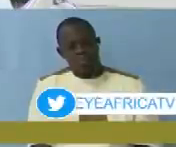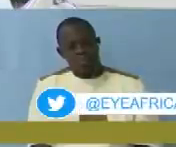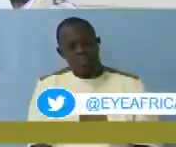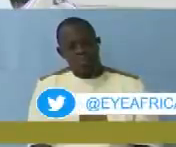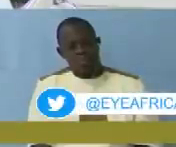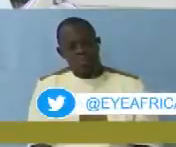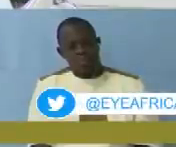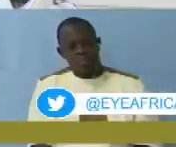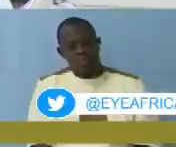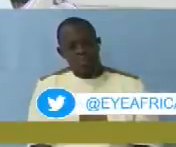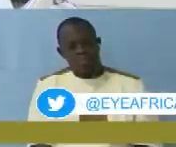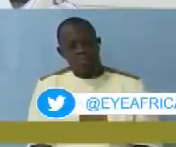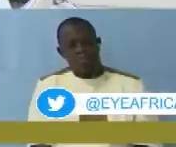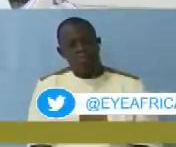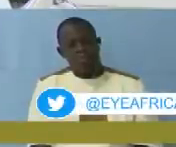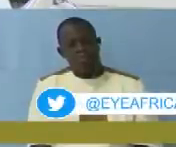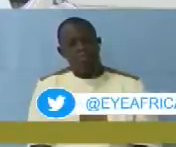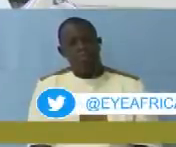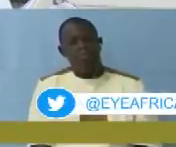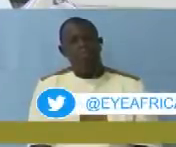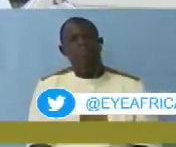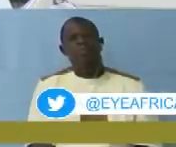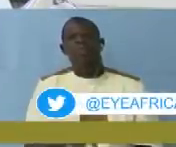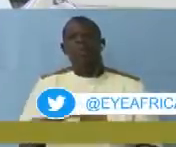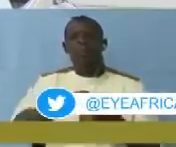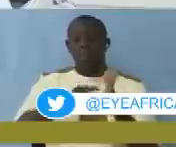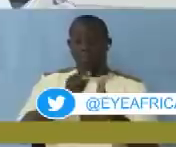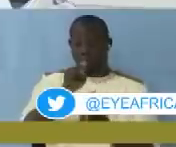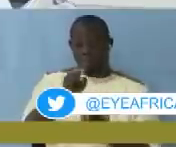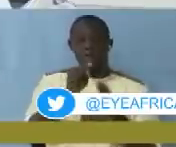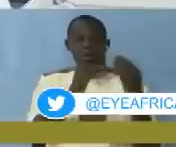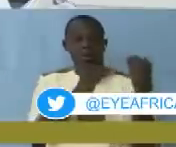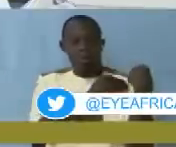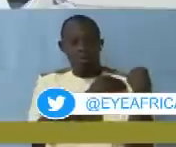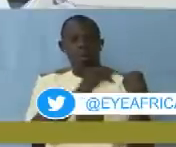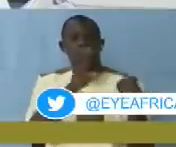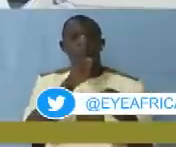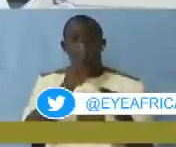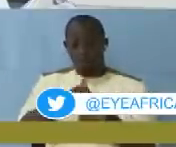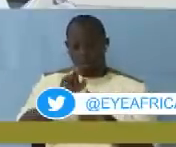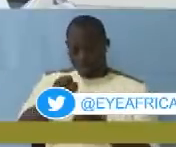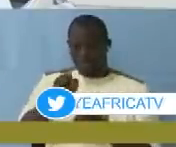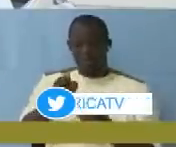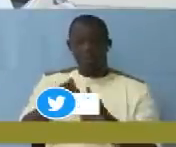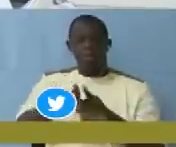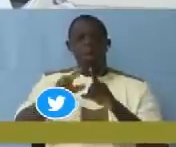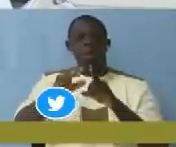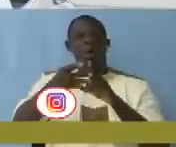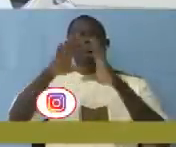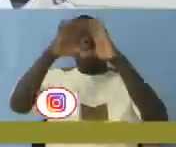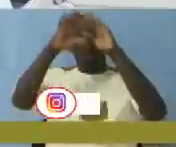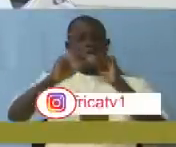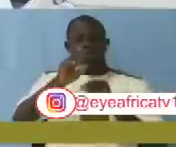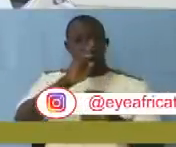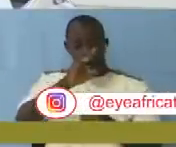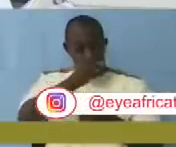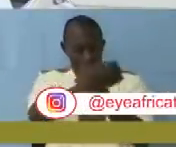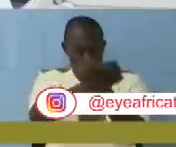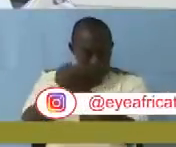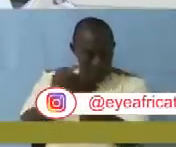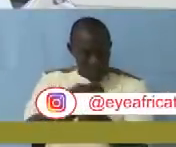that is the sole responsibility of a particular department that makes the arrest. Do